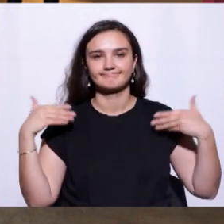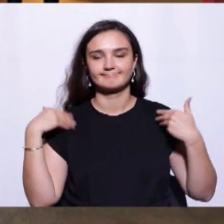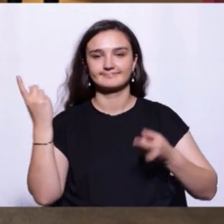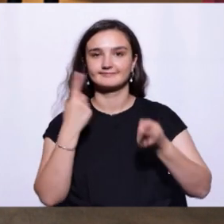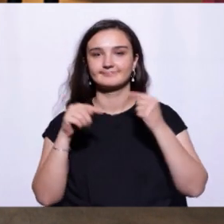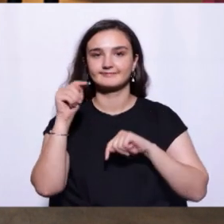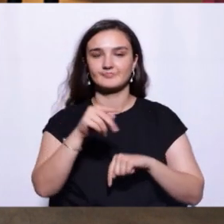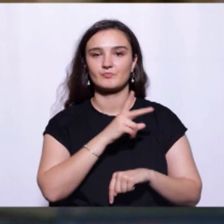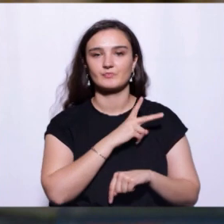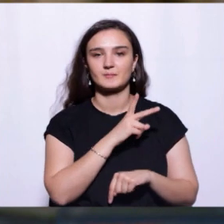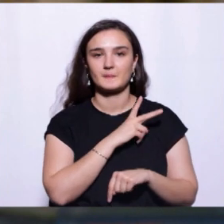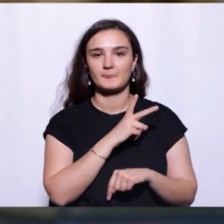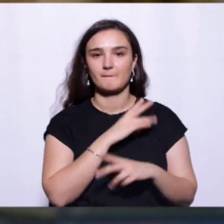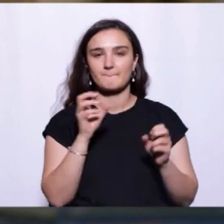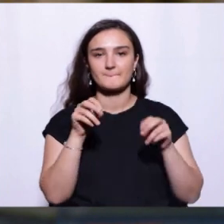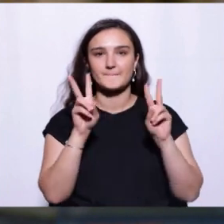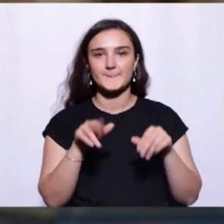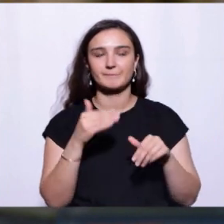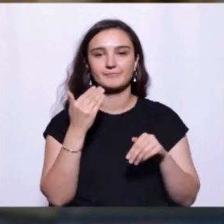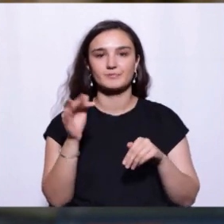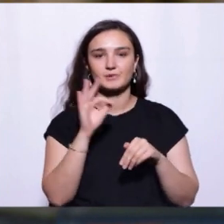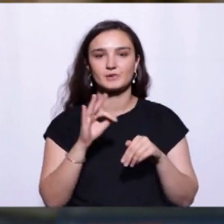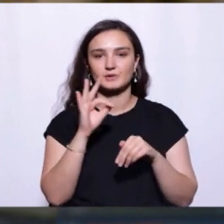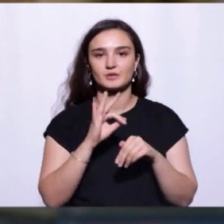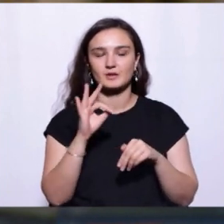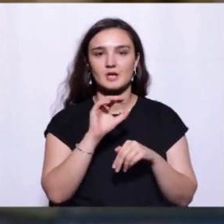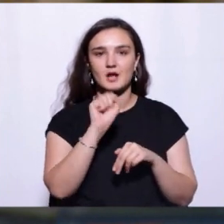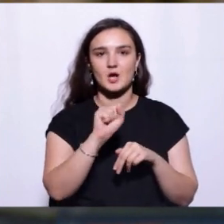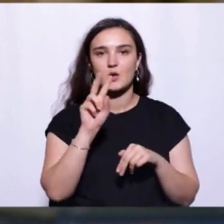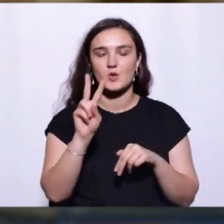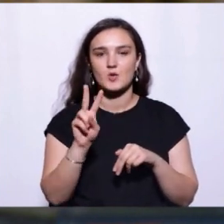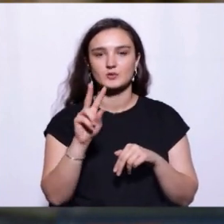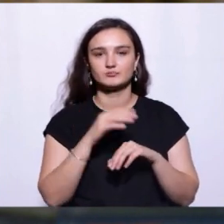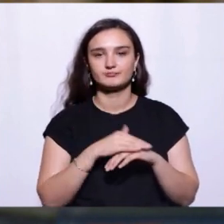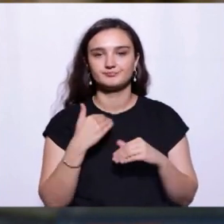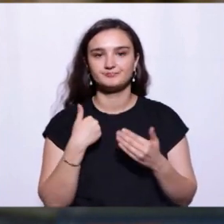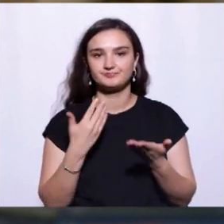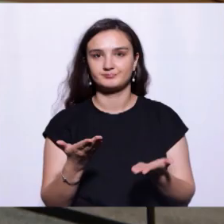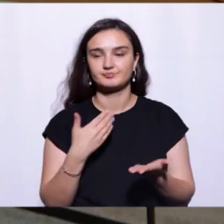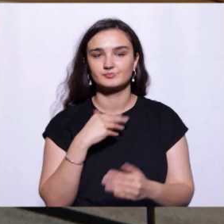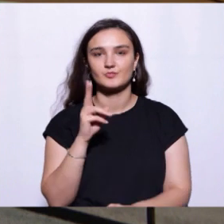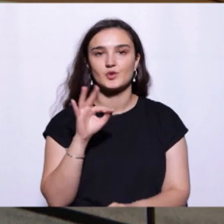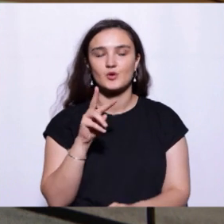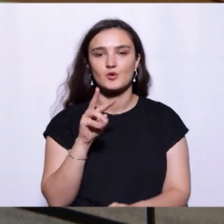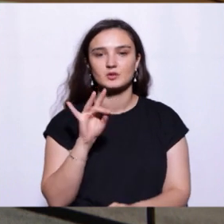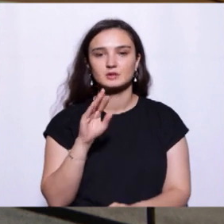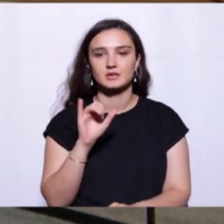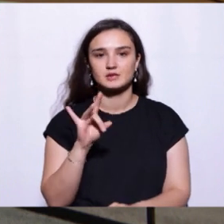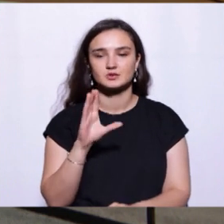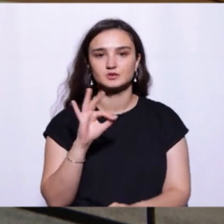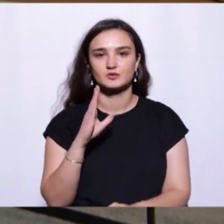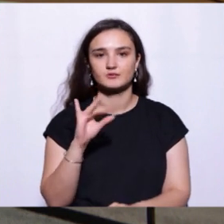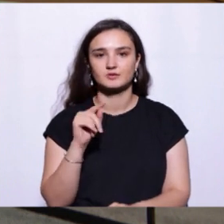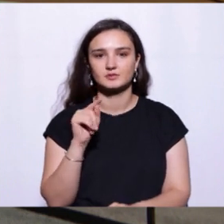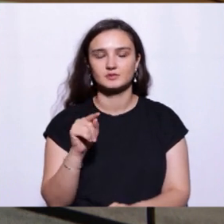Welcome back to English for Specific Purposes Level A2. We are your hosts. I am Mr. Carter. And I am Miss